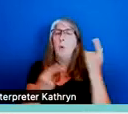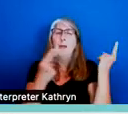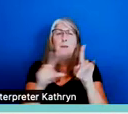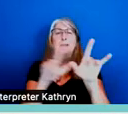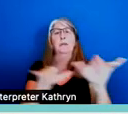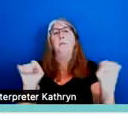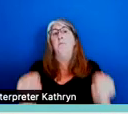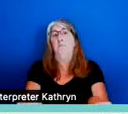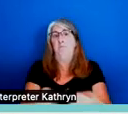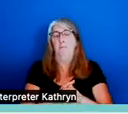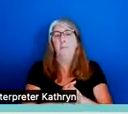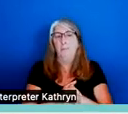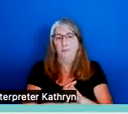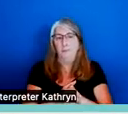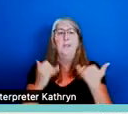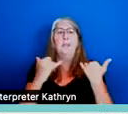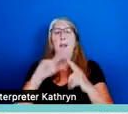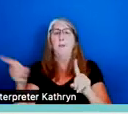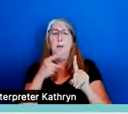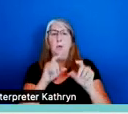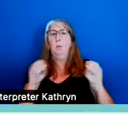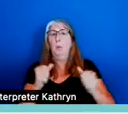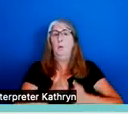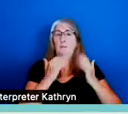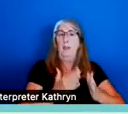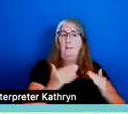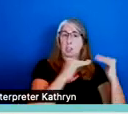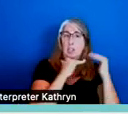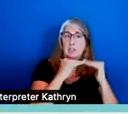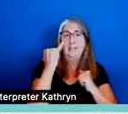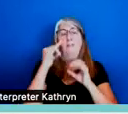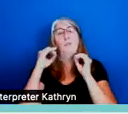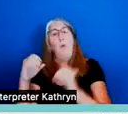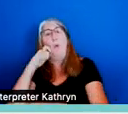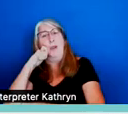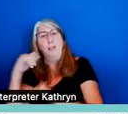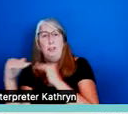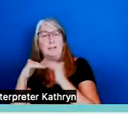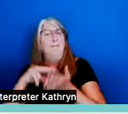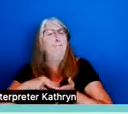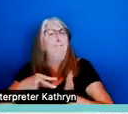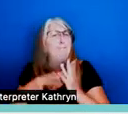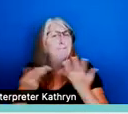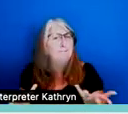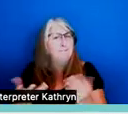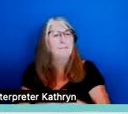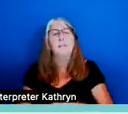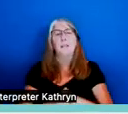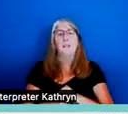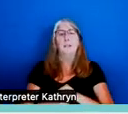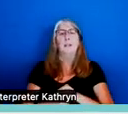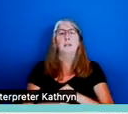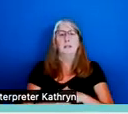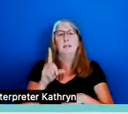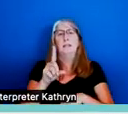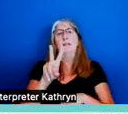simultaneously. So back to no survivor justice without racial justice. What are we talking about? Our